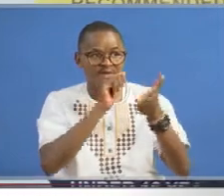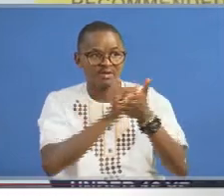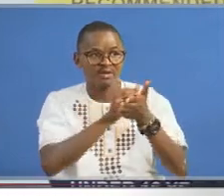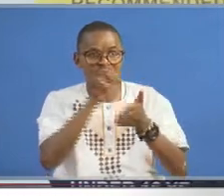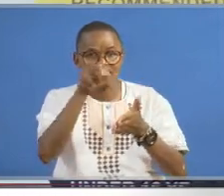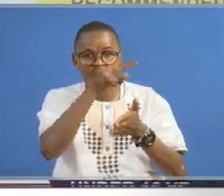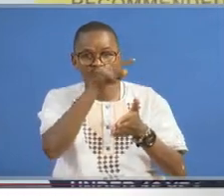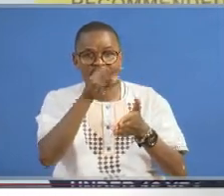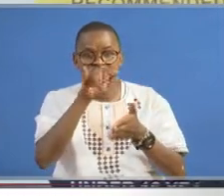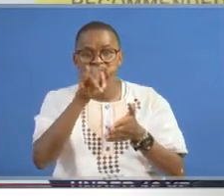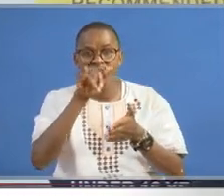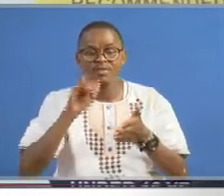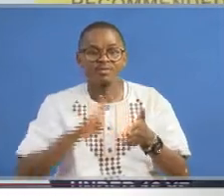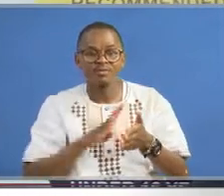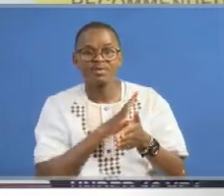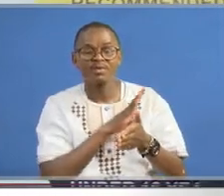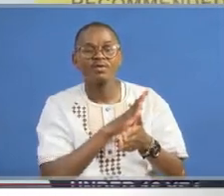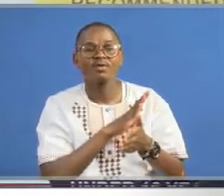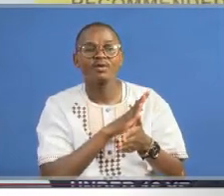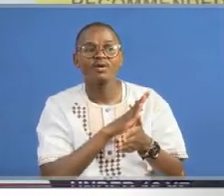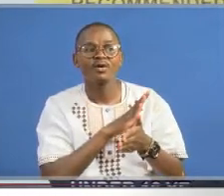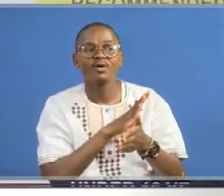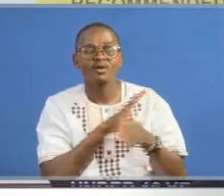ban by the board